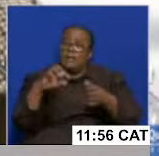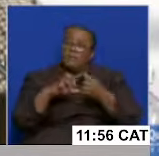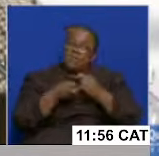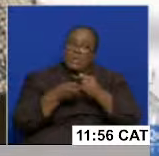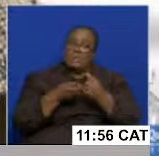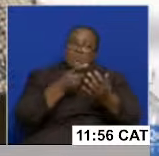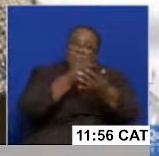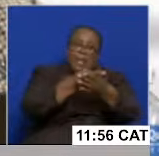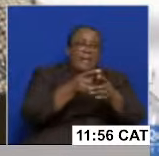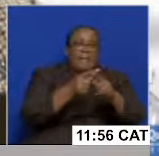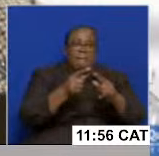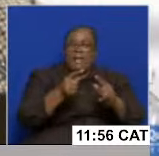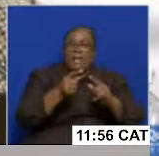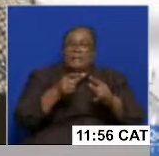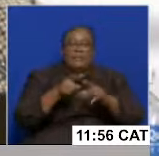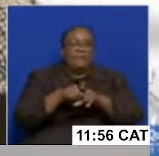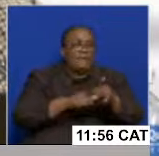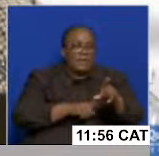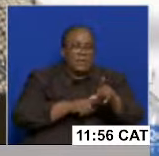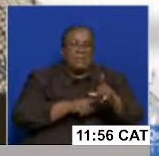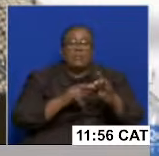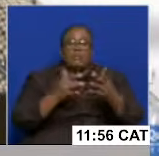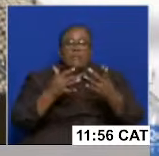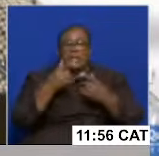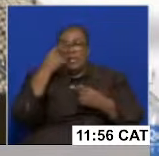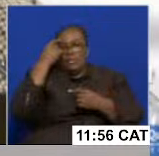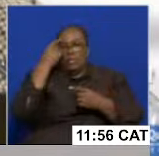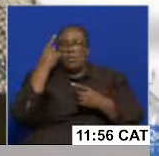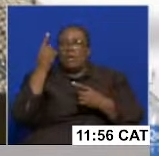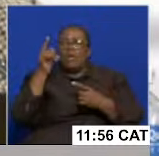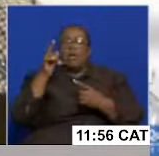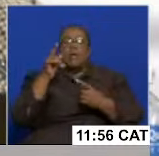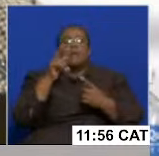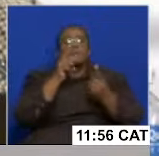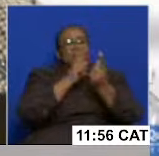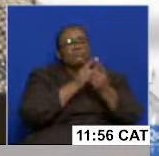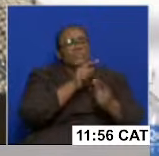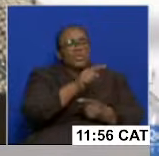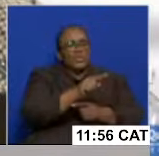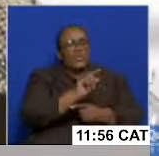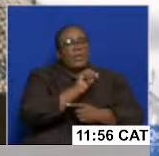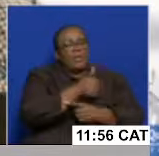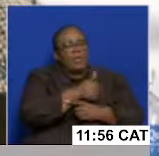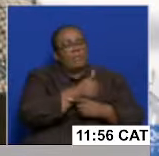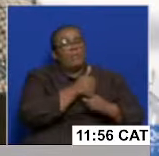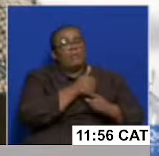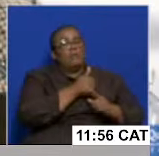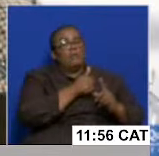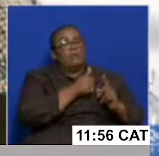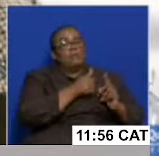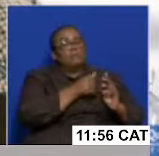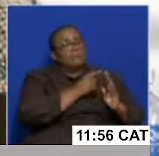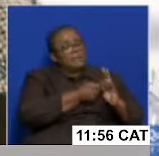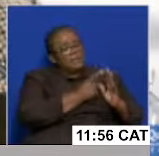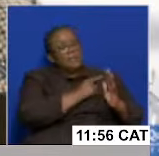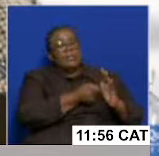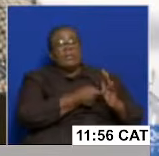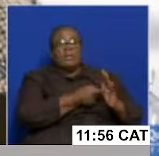proceeded to approach you and the other individuals to obtain the stones for him?